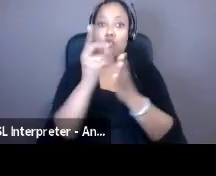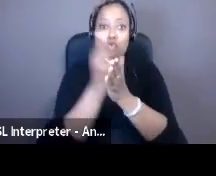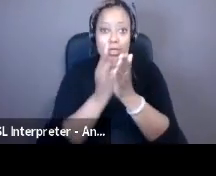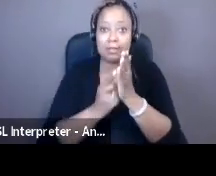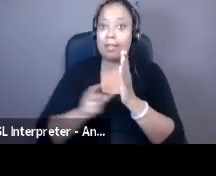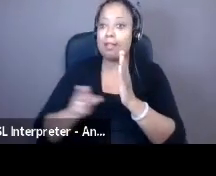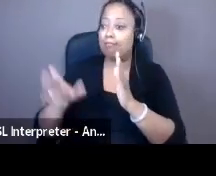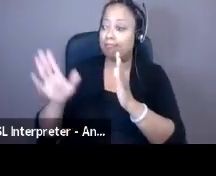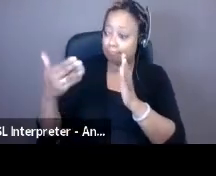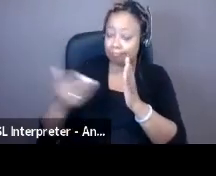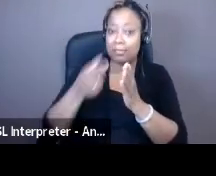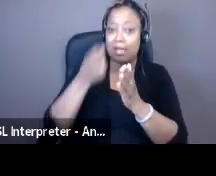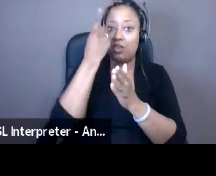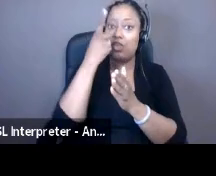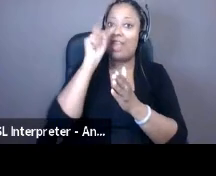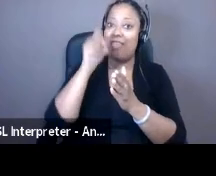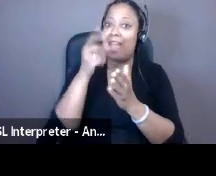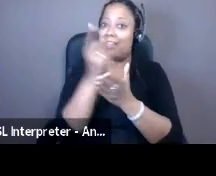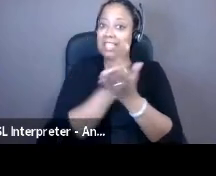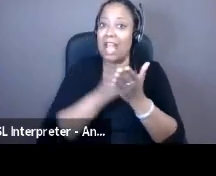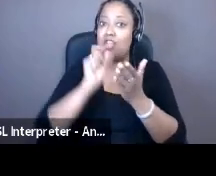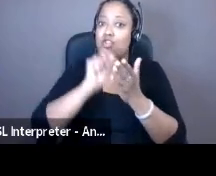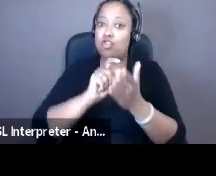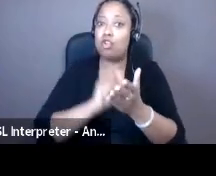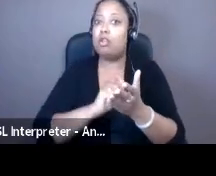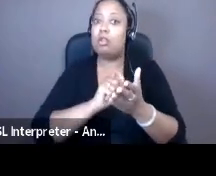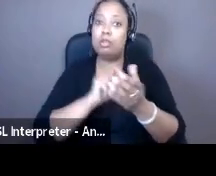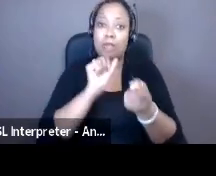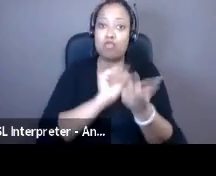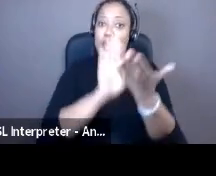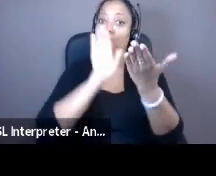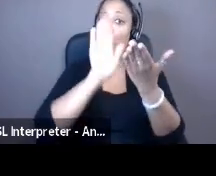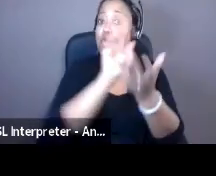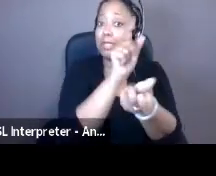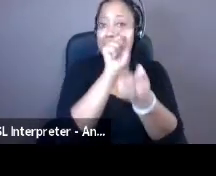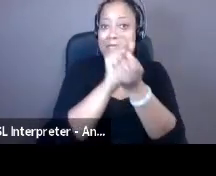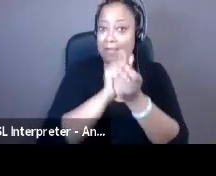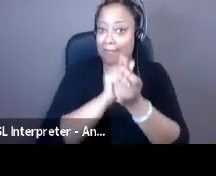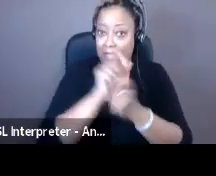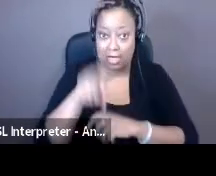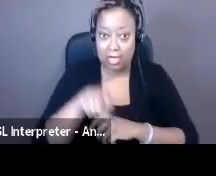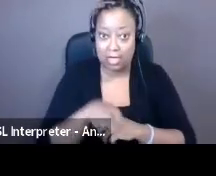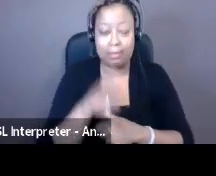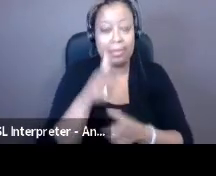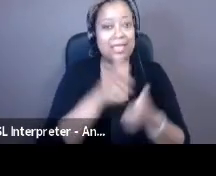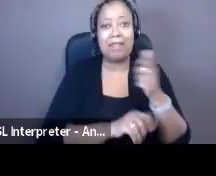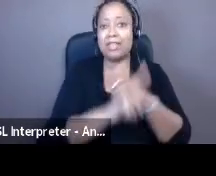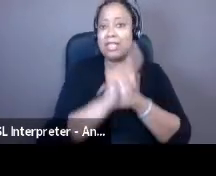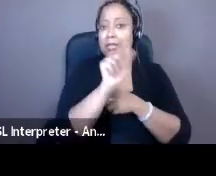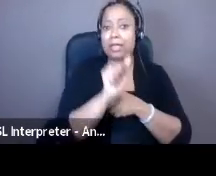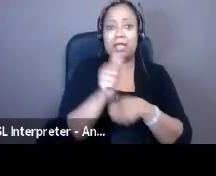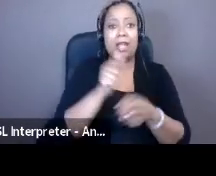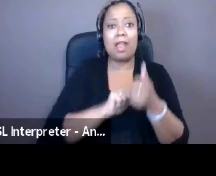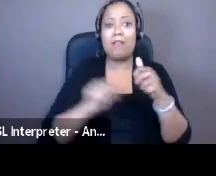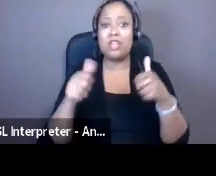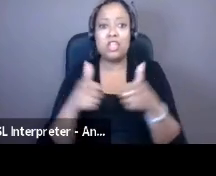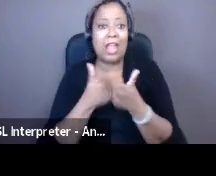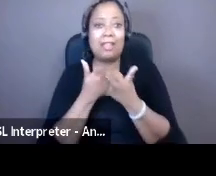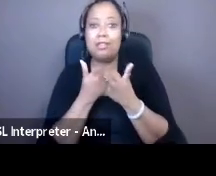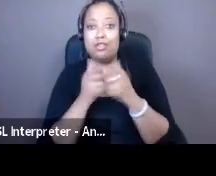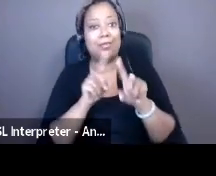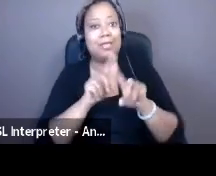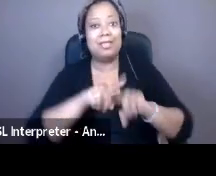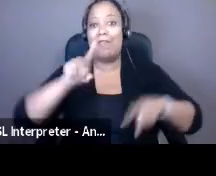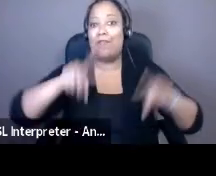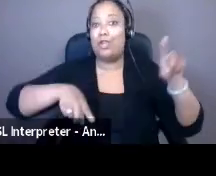understands that the design should address your specific needs, because every disability, every challenge that everyone has is different. No one